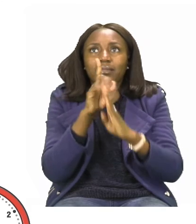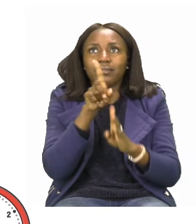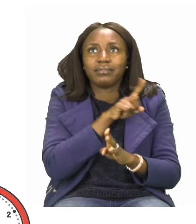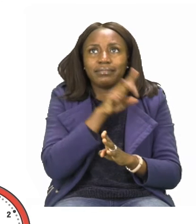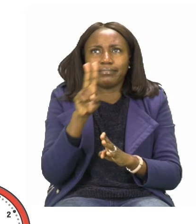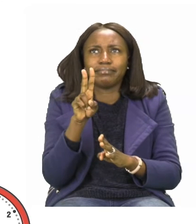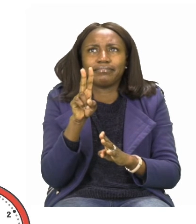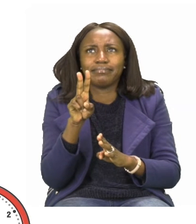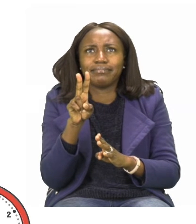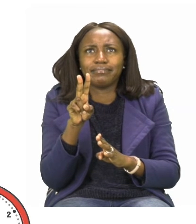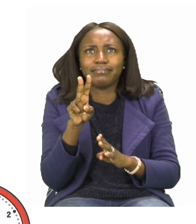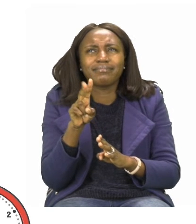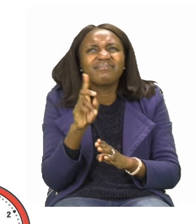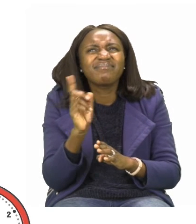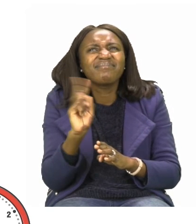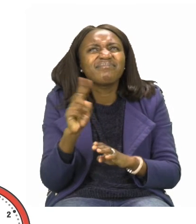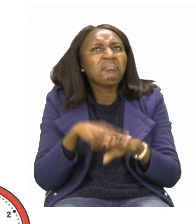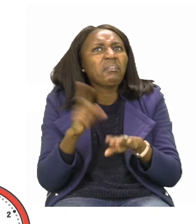do we do? Do we say